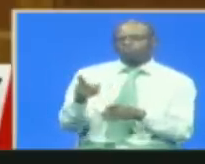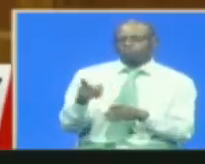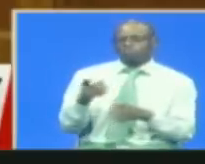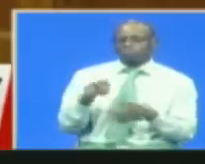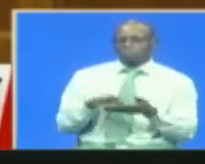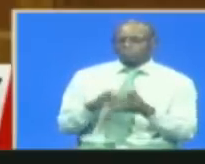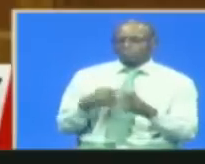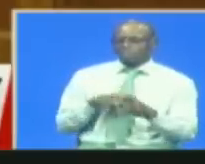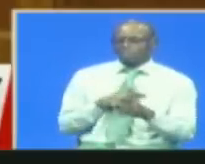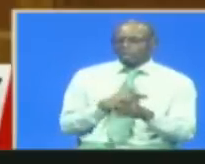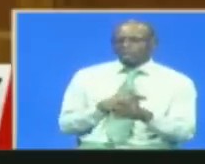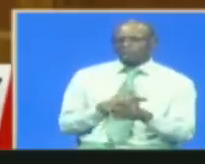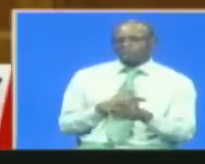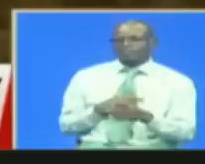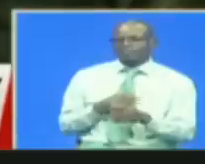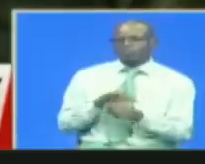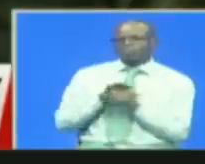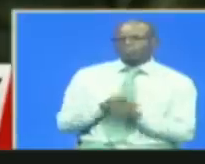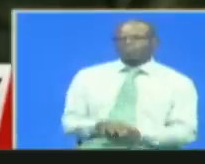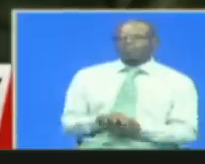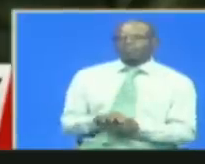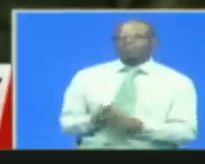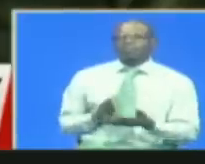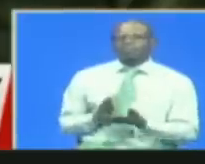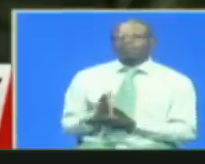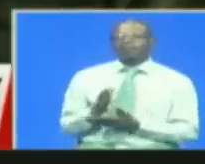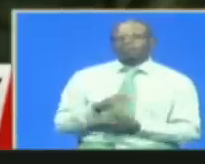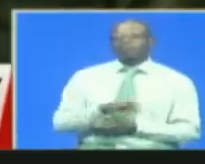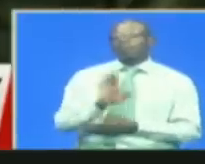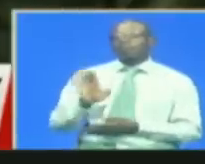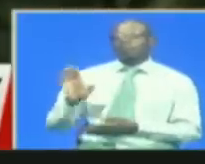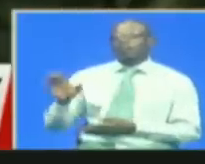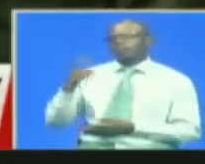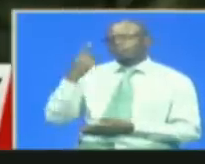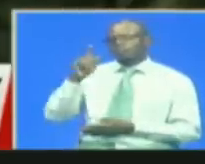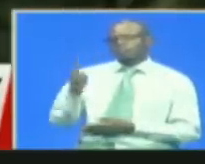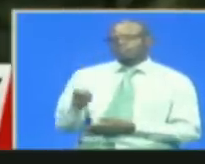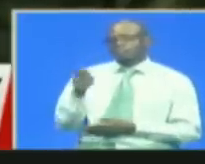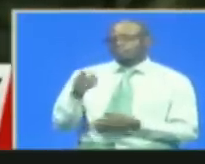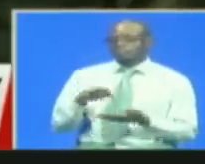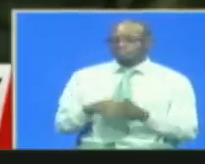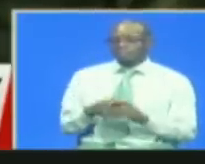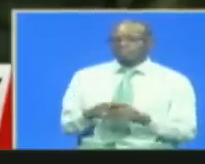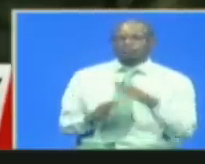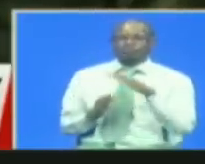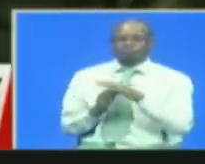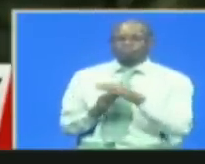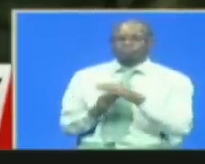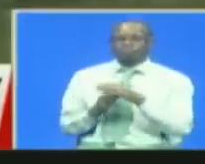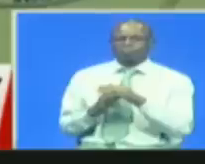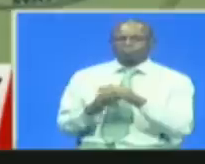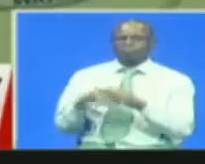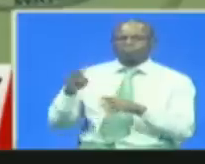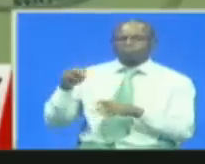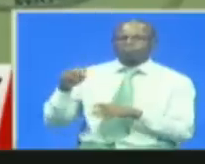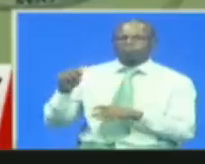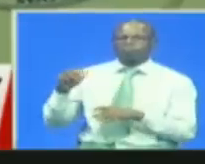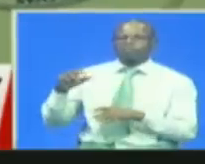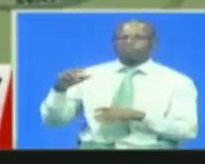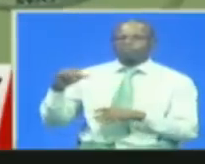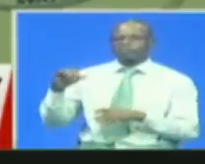trample on the rights of justice. Senior Resident Magistrate Paul Mayova directed that the matter be mentioned on